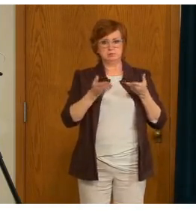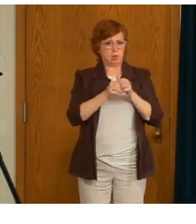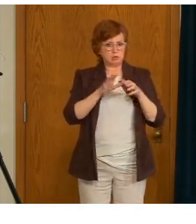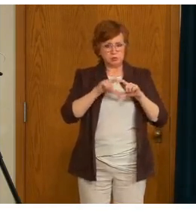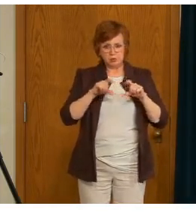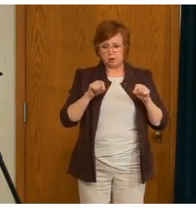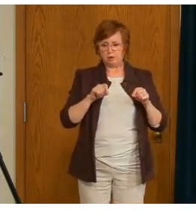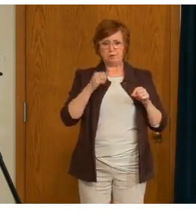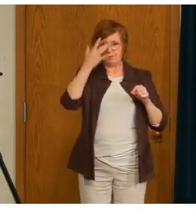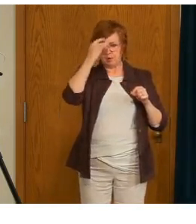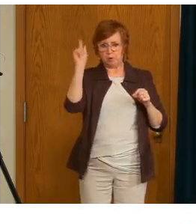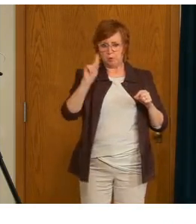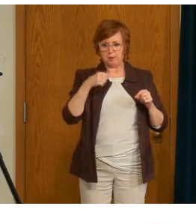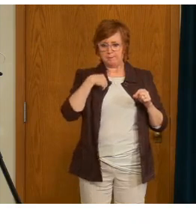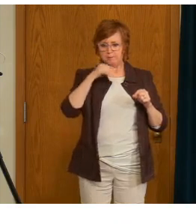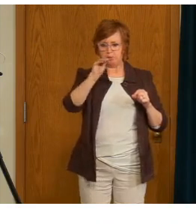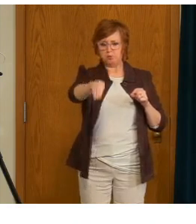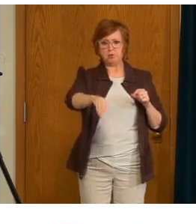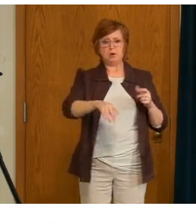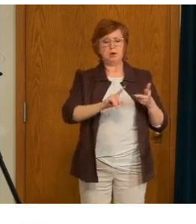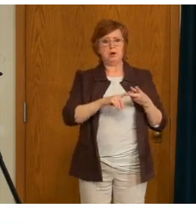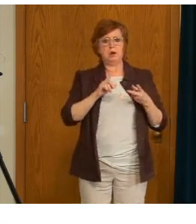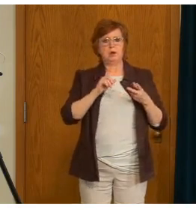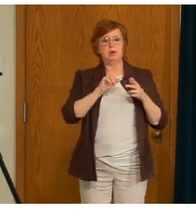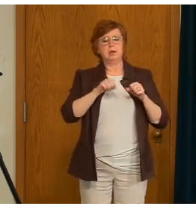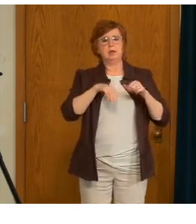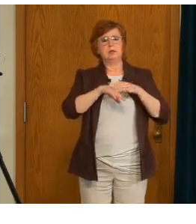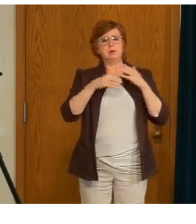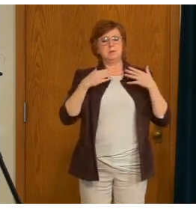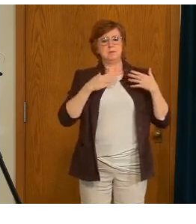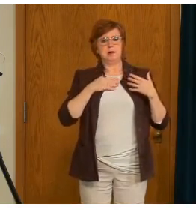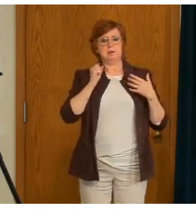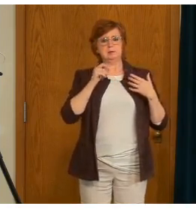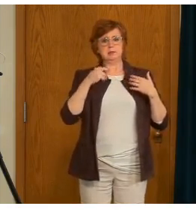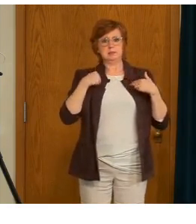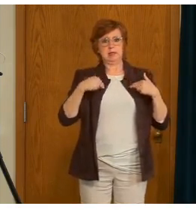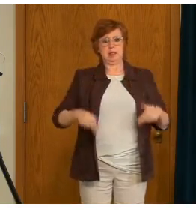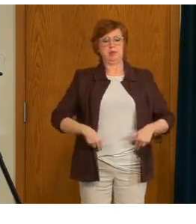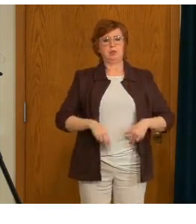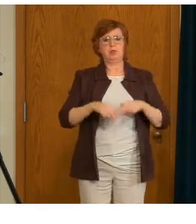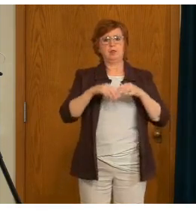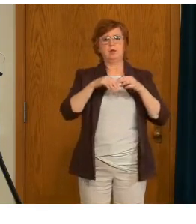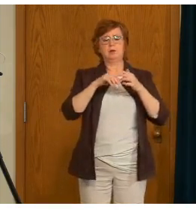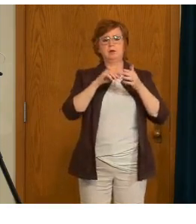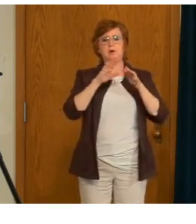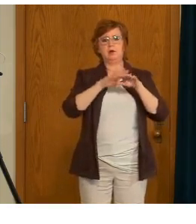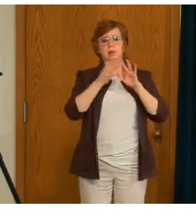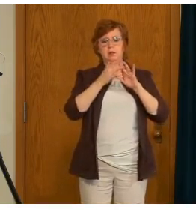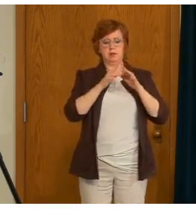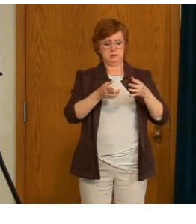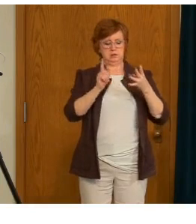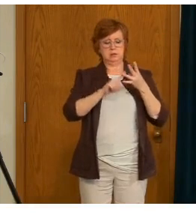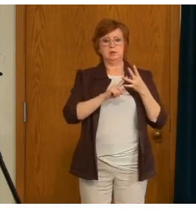immunization history on your My Sask Health record account. Pharmacies are able to look up when you received your first